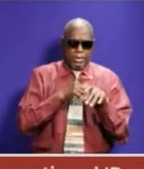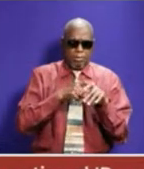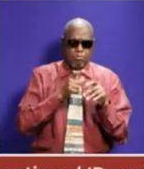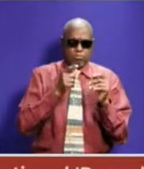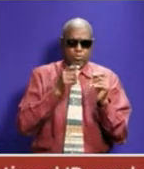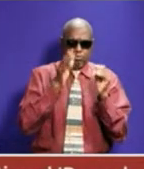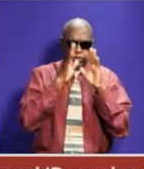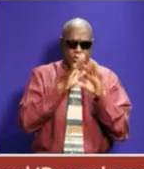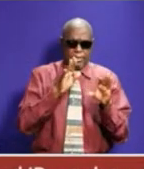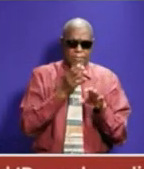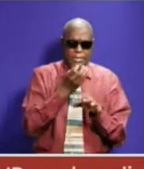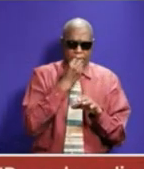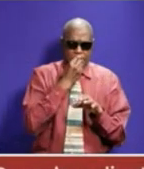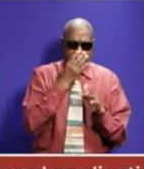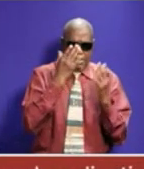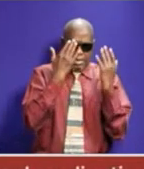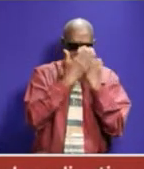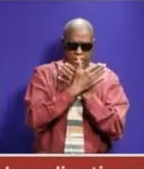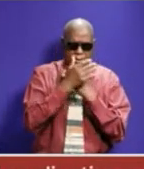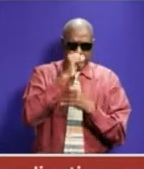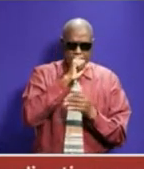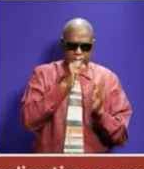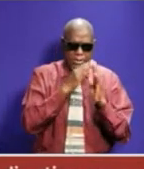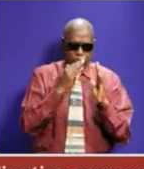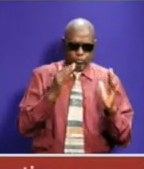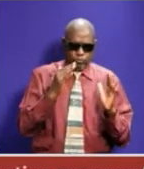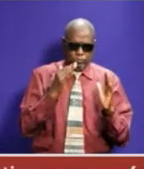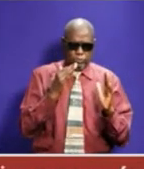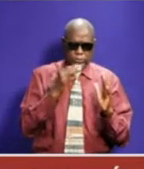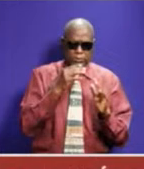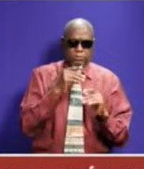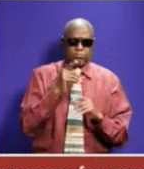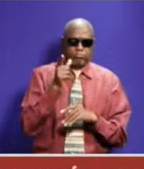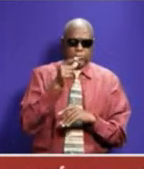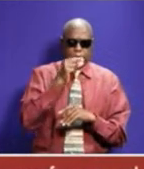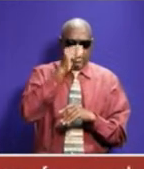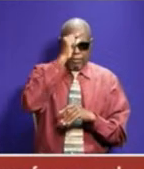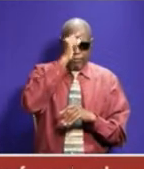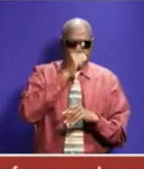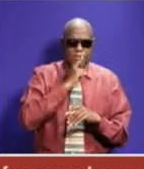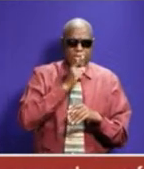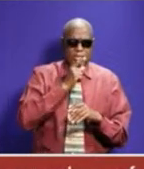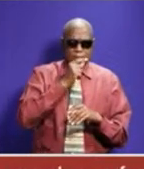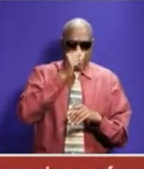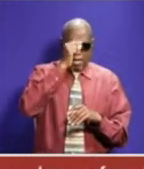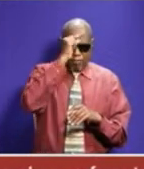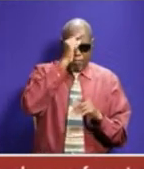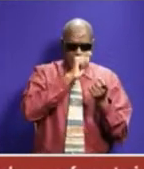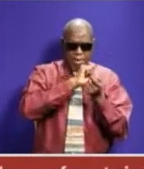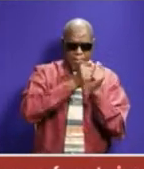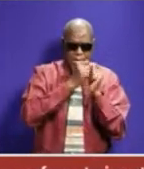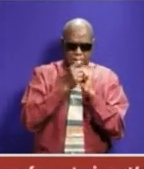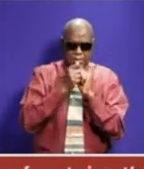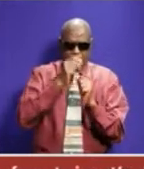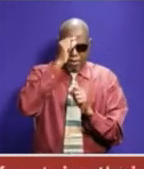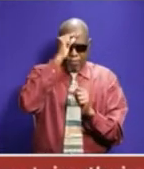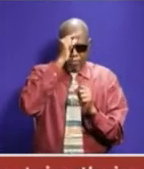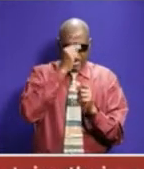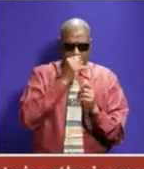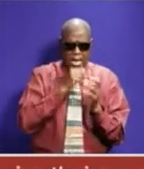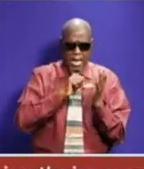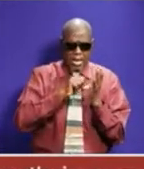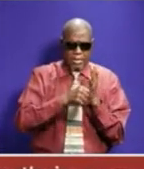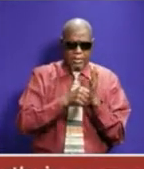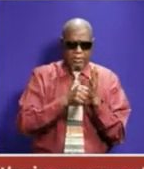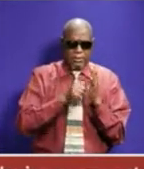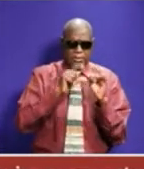dinner at State House, Nairobi, the head of state said that the government was amending the guidelines on ID card issuance to abolish the process,